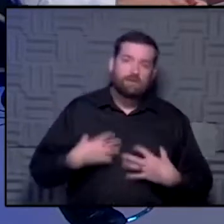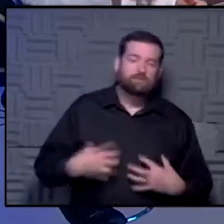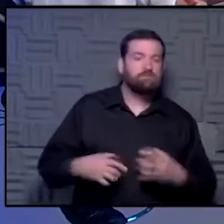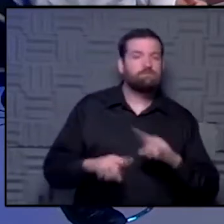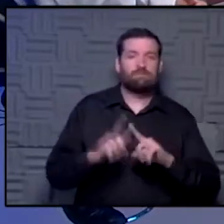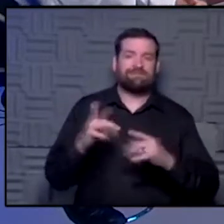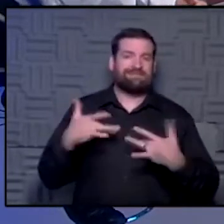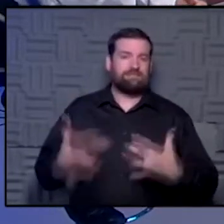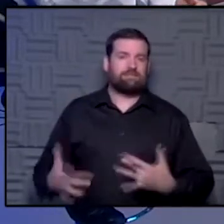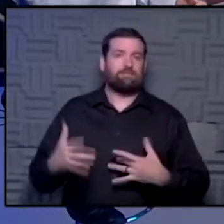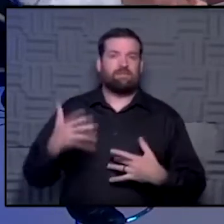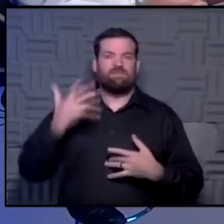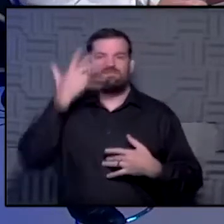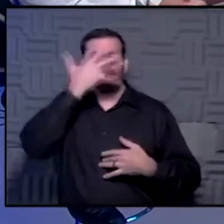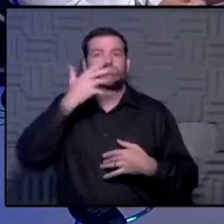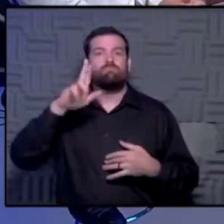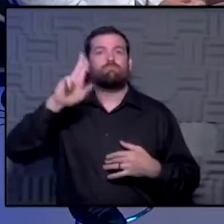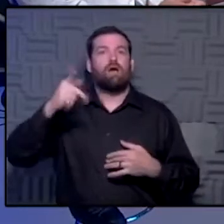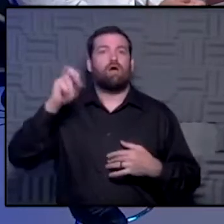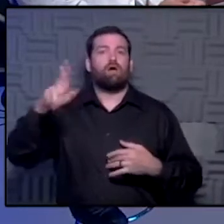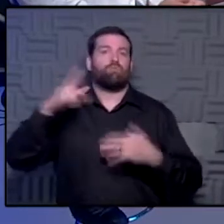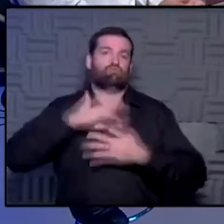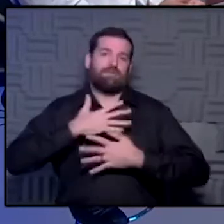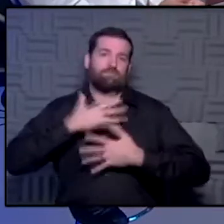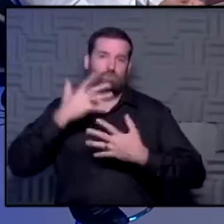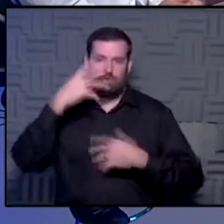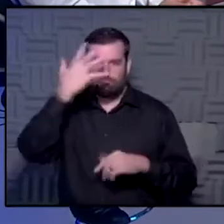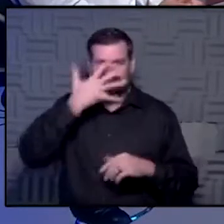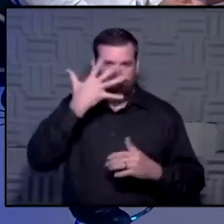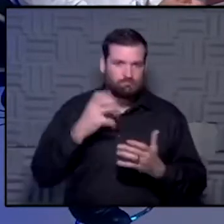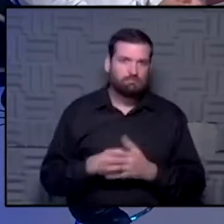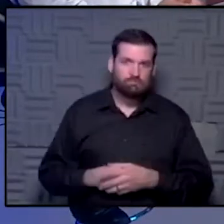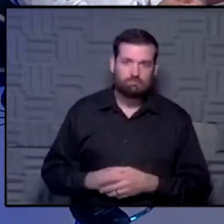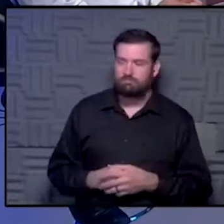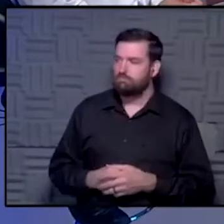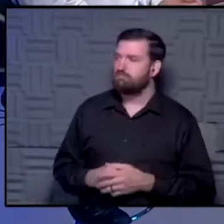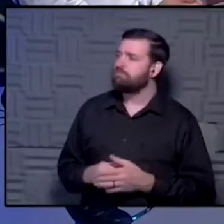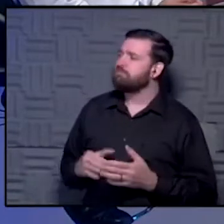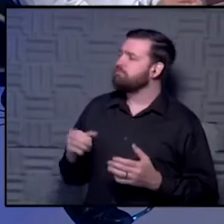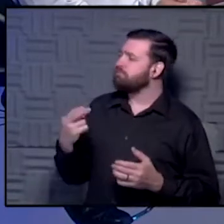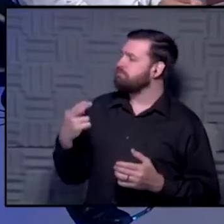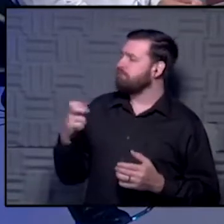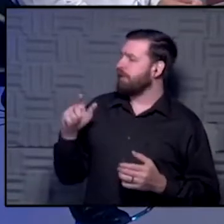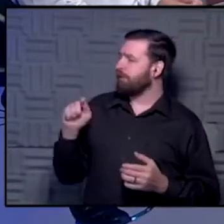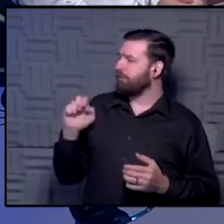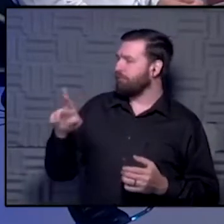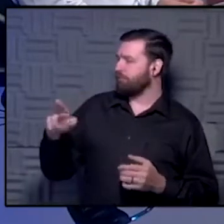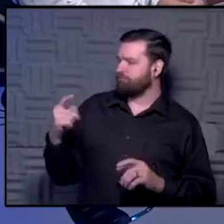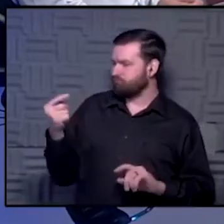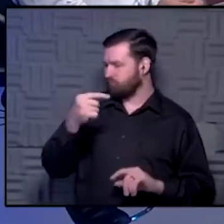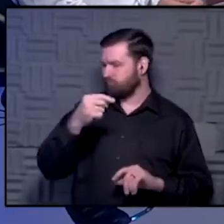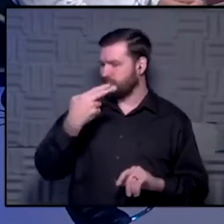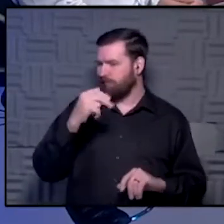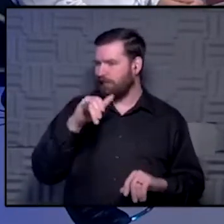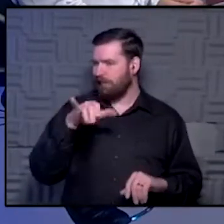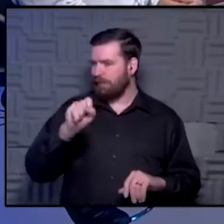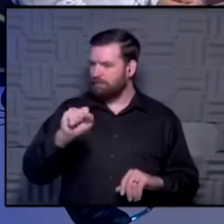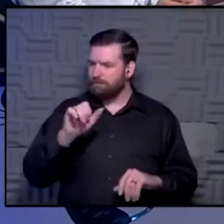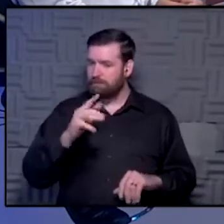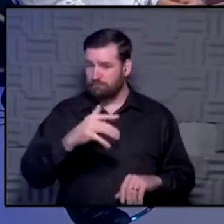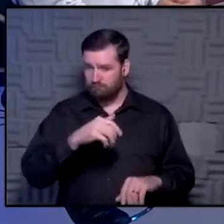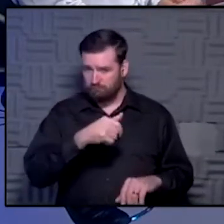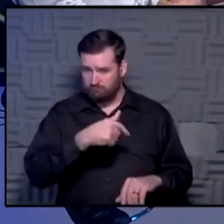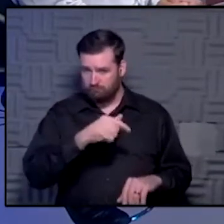but for the most part, it's going to have infection in the higher parts. So Heather, how about out in Hayes? How's the air quality been, and has it